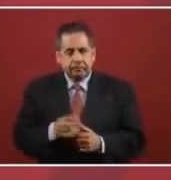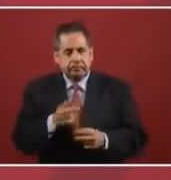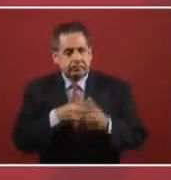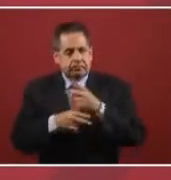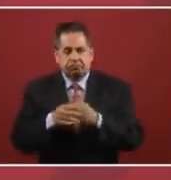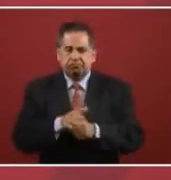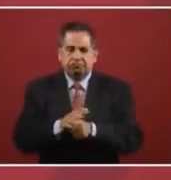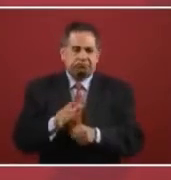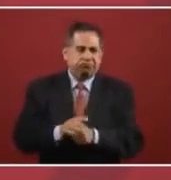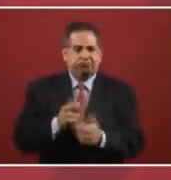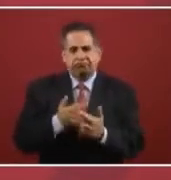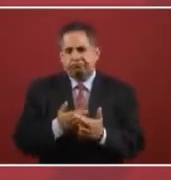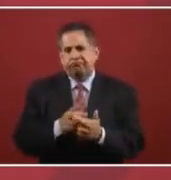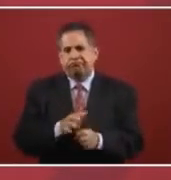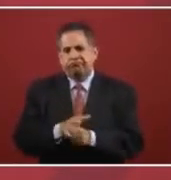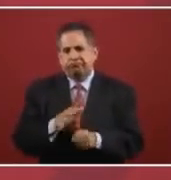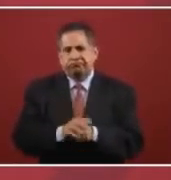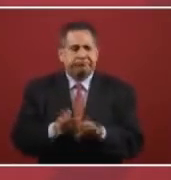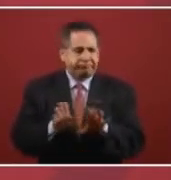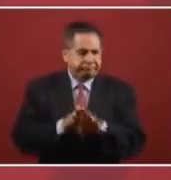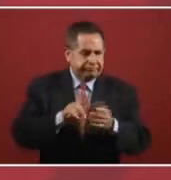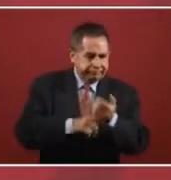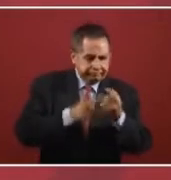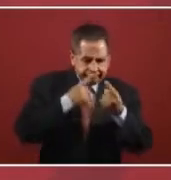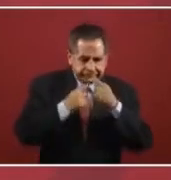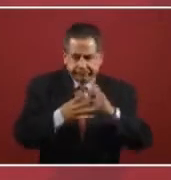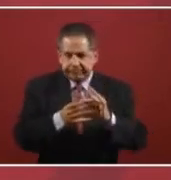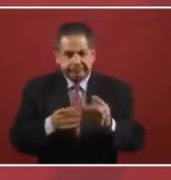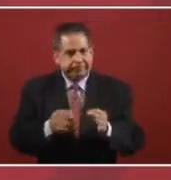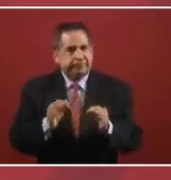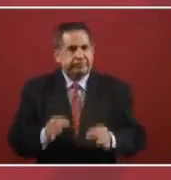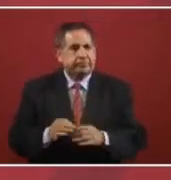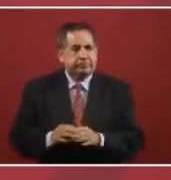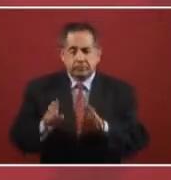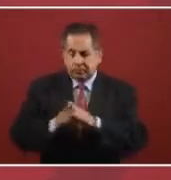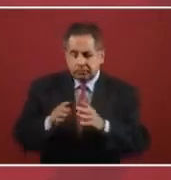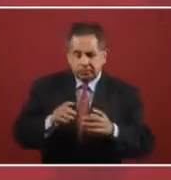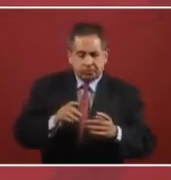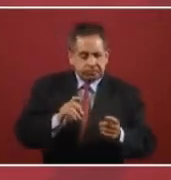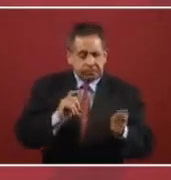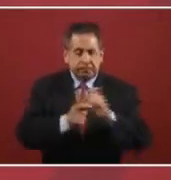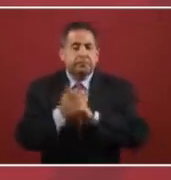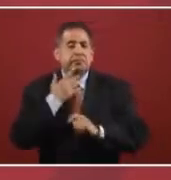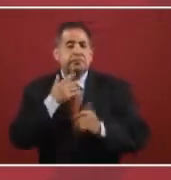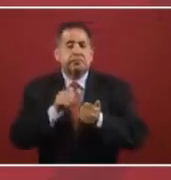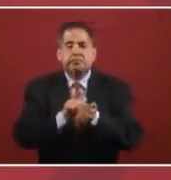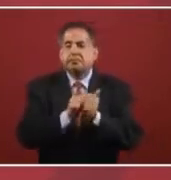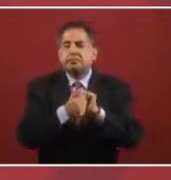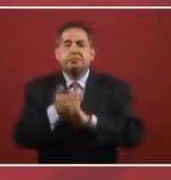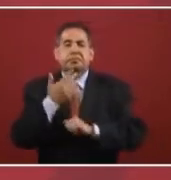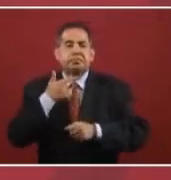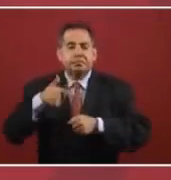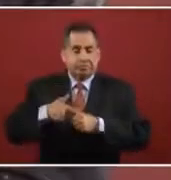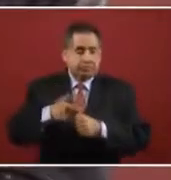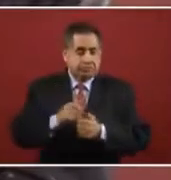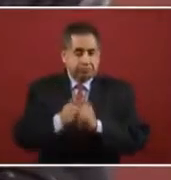is that we will gain self-sufficiency in production of gasoline